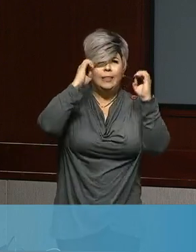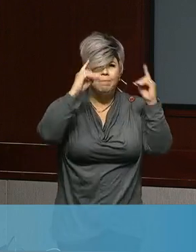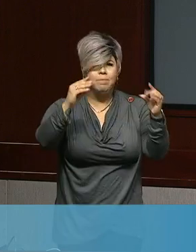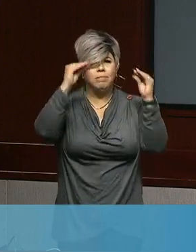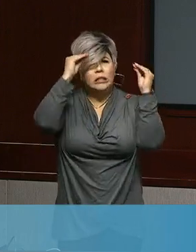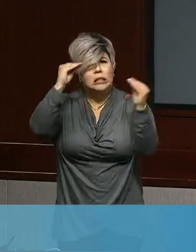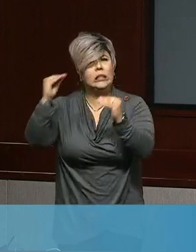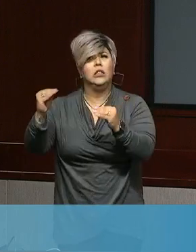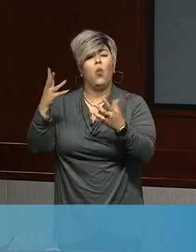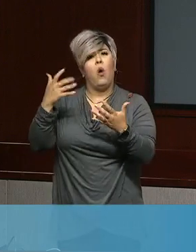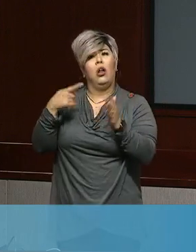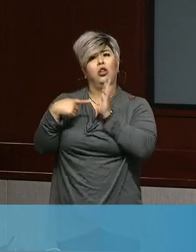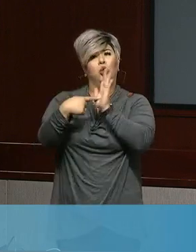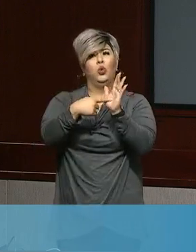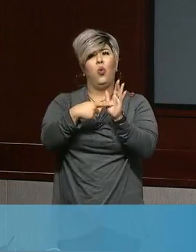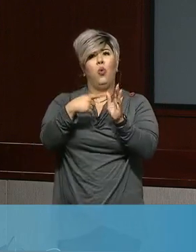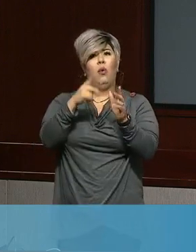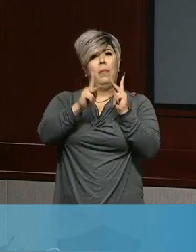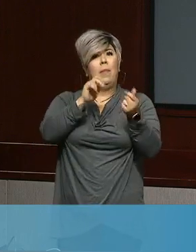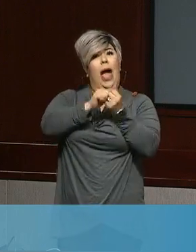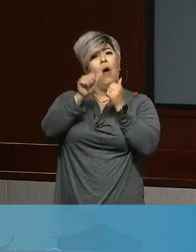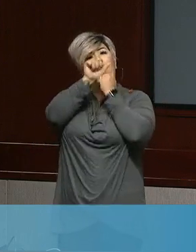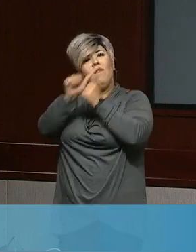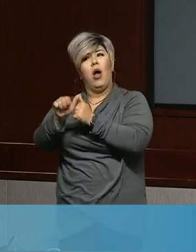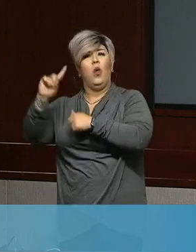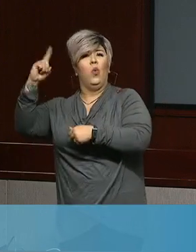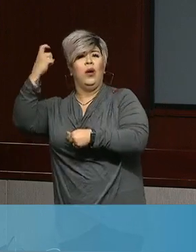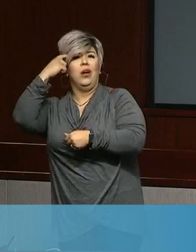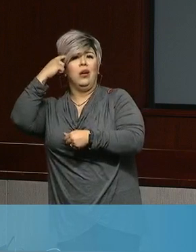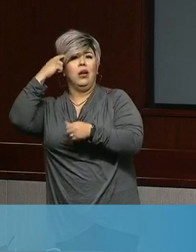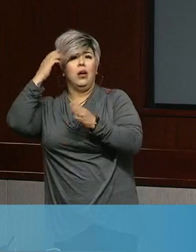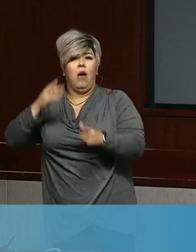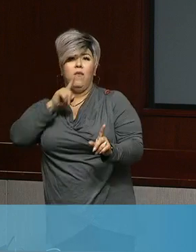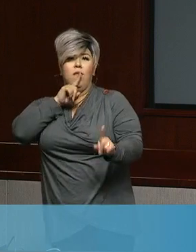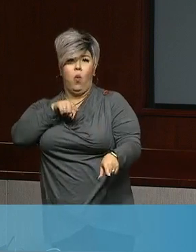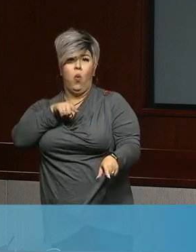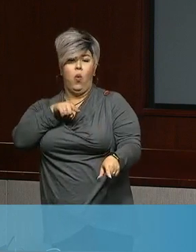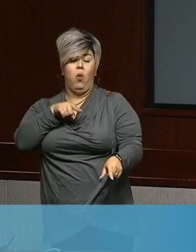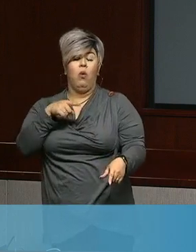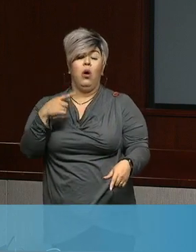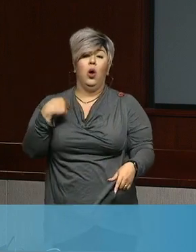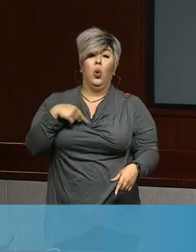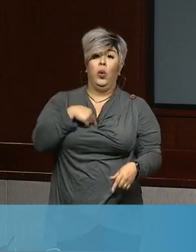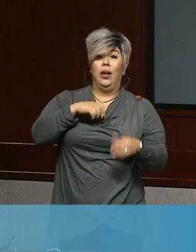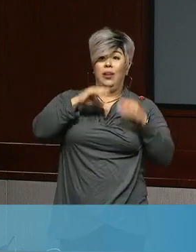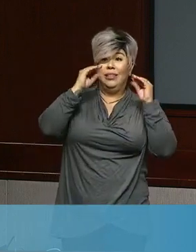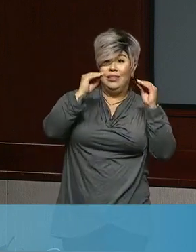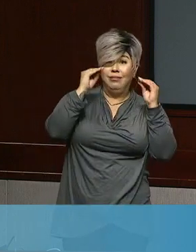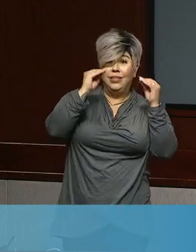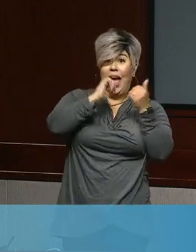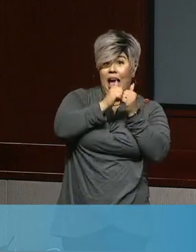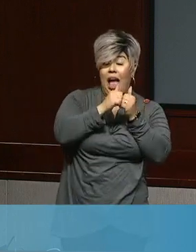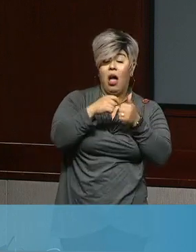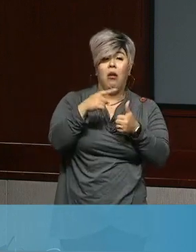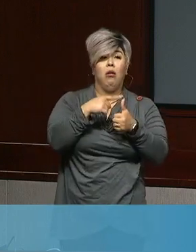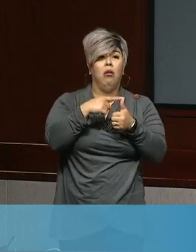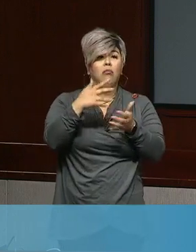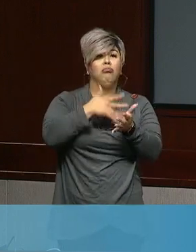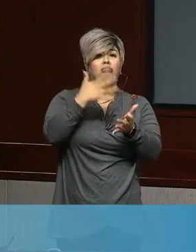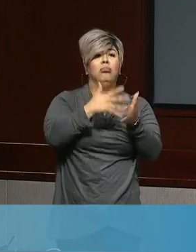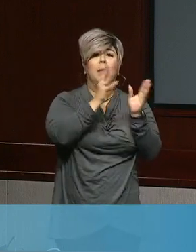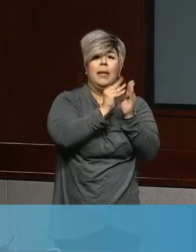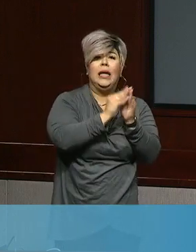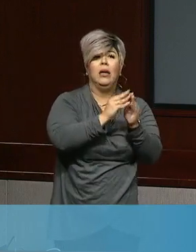the state's directives and the guidance. We are doing that through regular